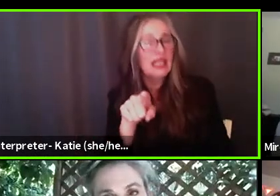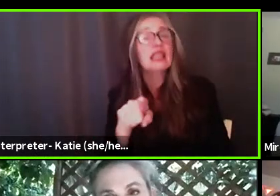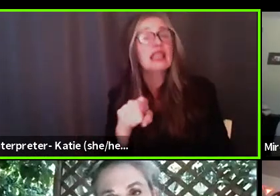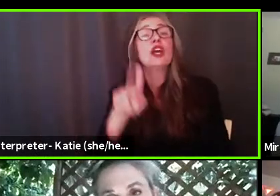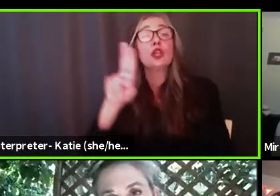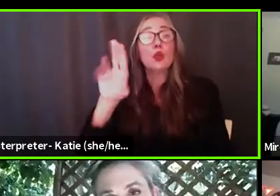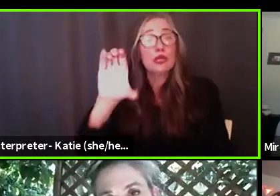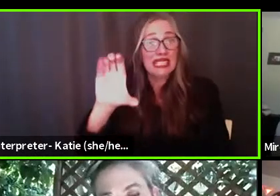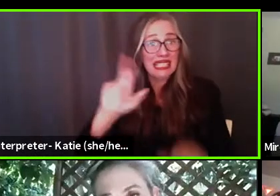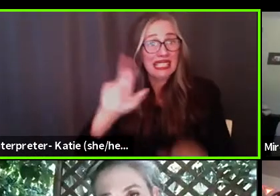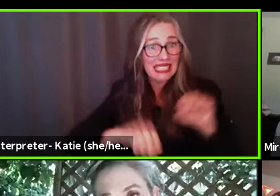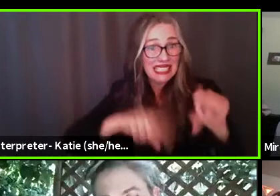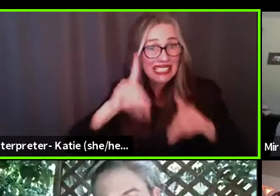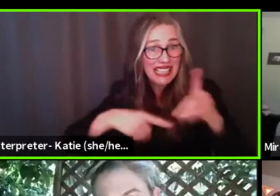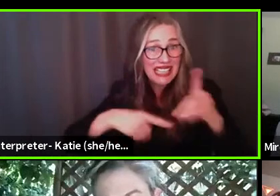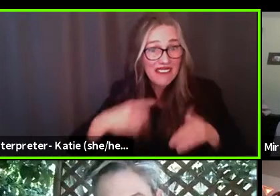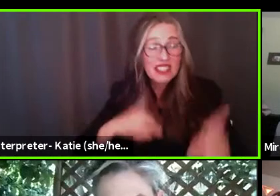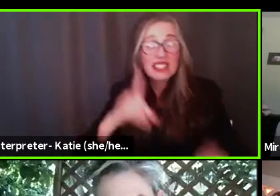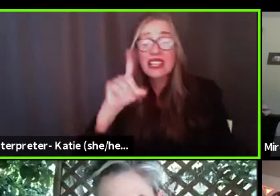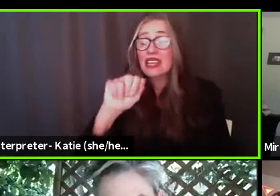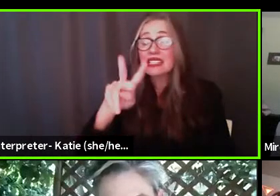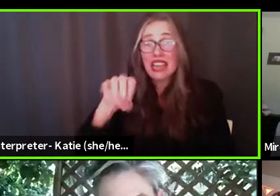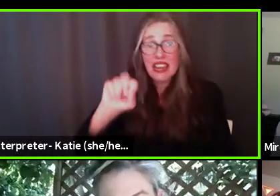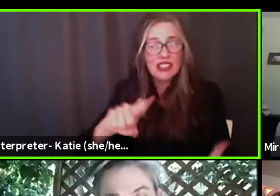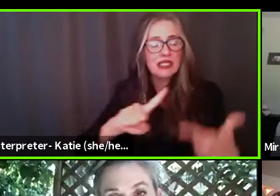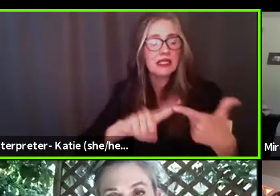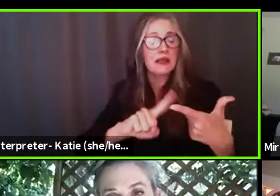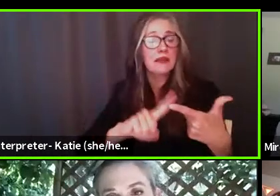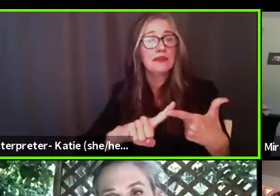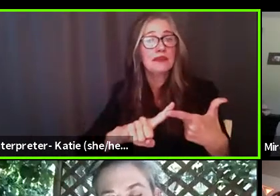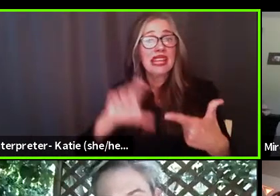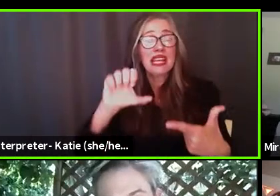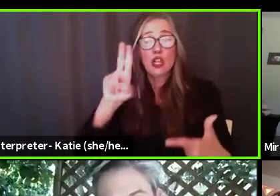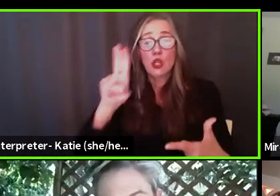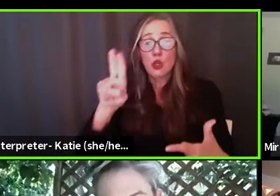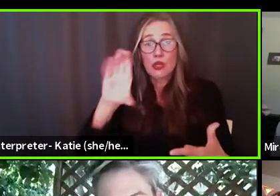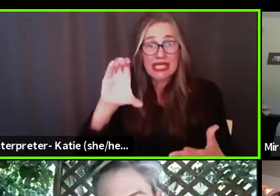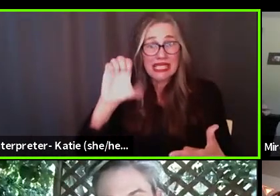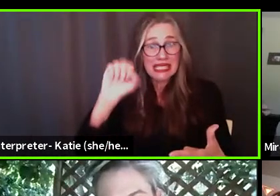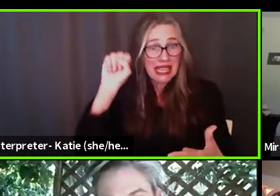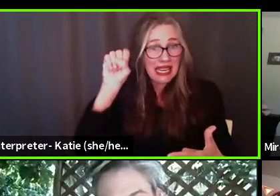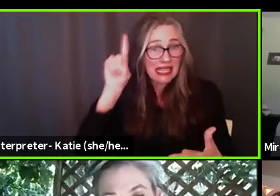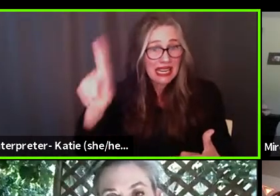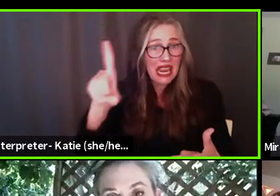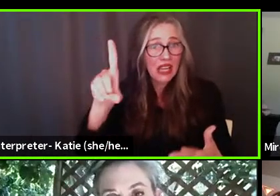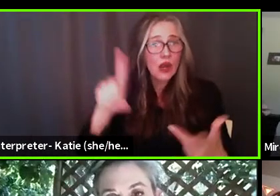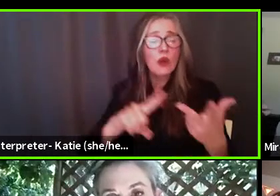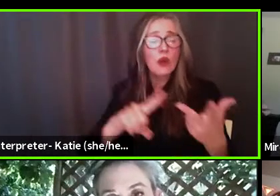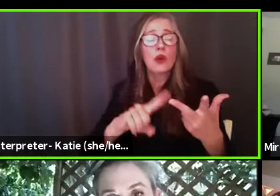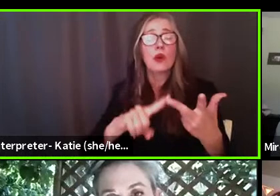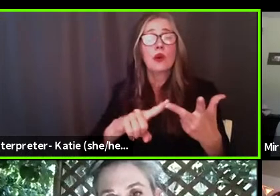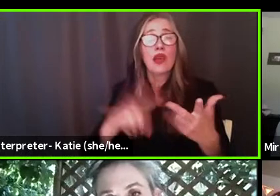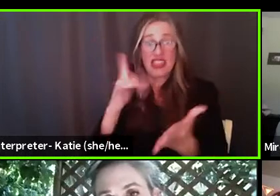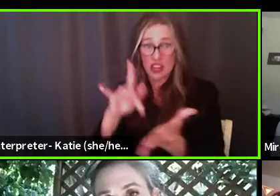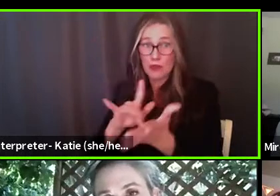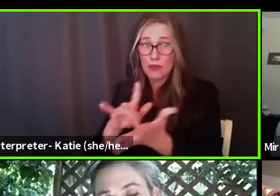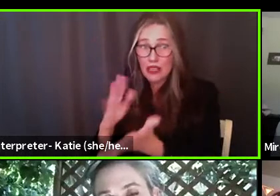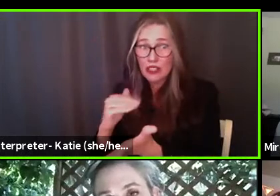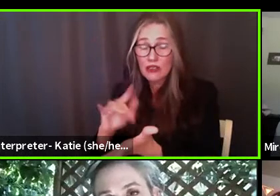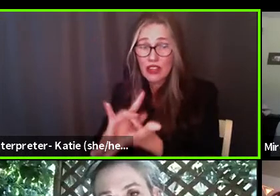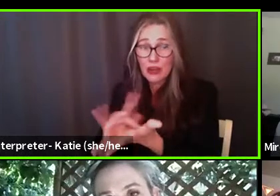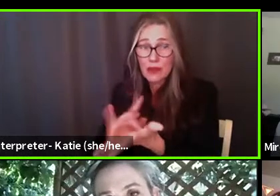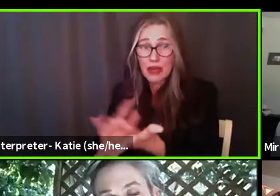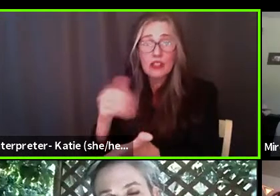davis as well as at uc san diego's meds at uc san diego's medical center